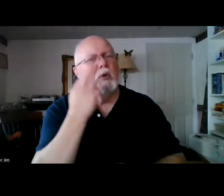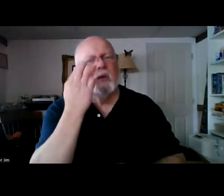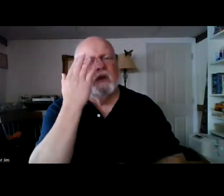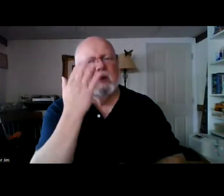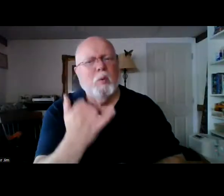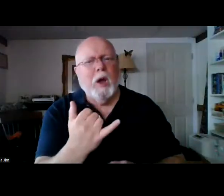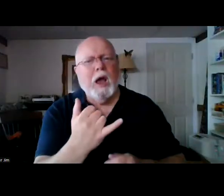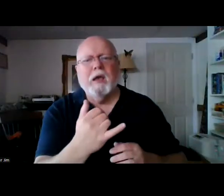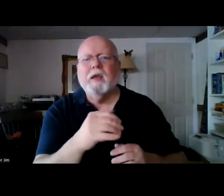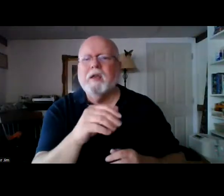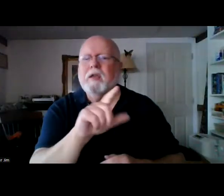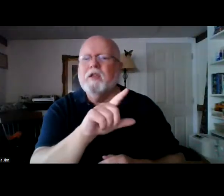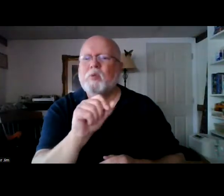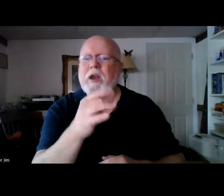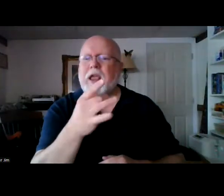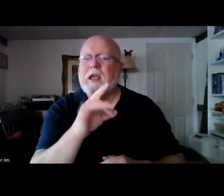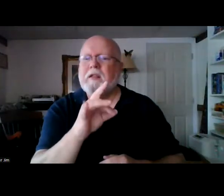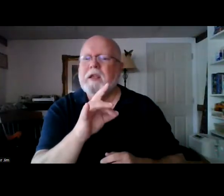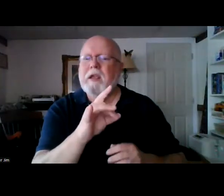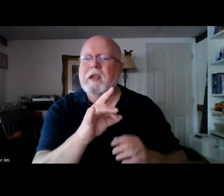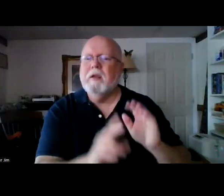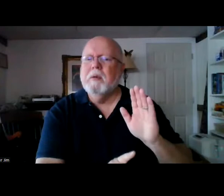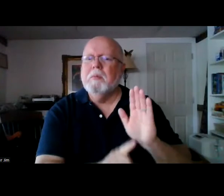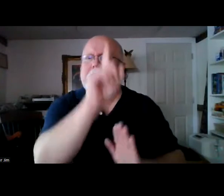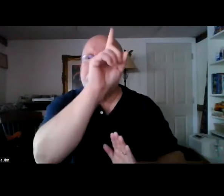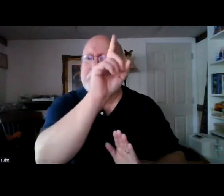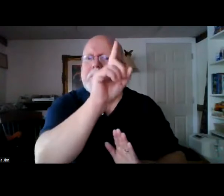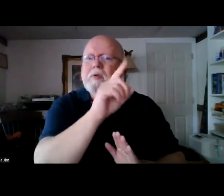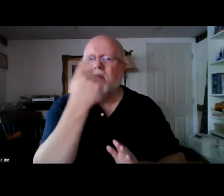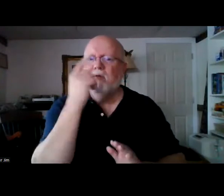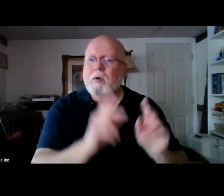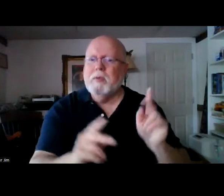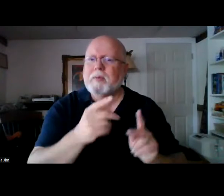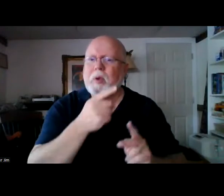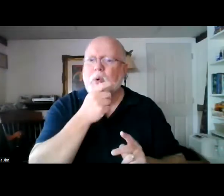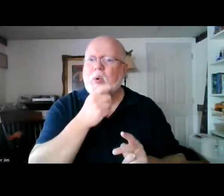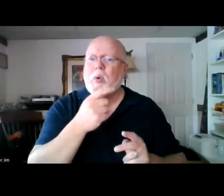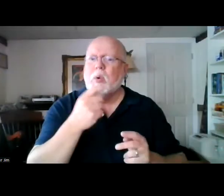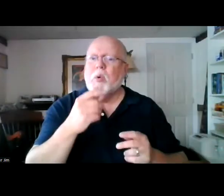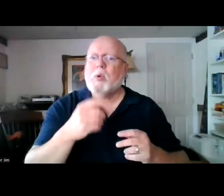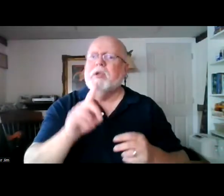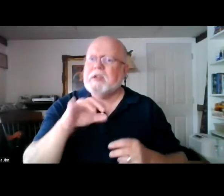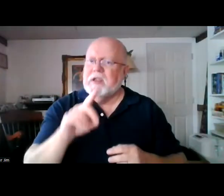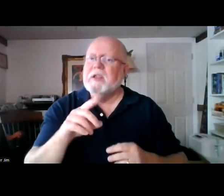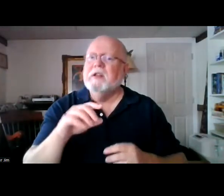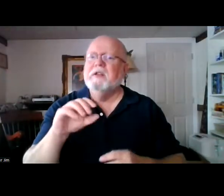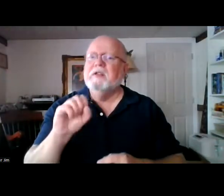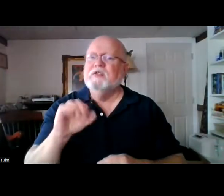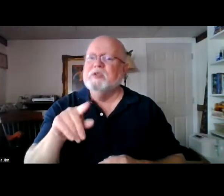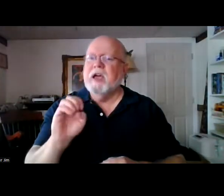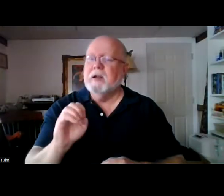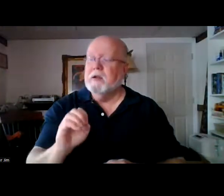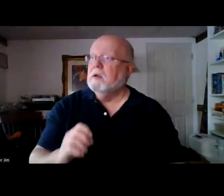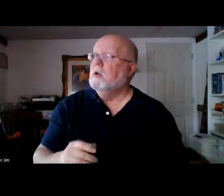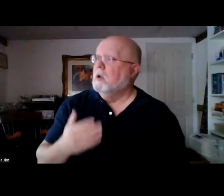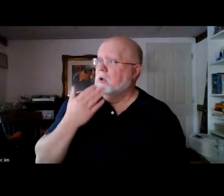occurred in 2018 for those who had completed suicide. Yeah, again, another great question. It's